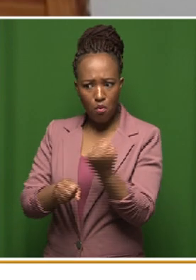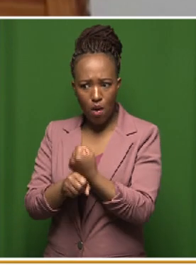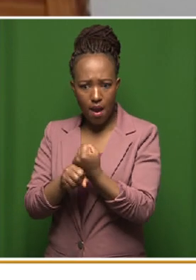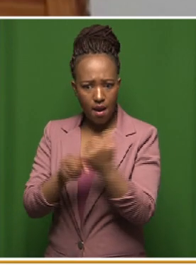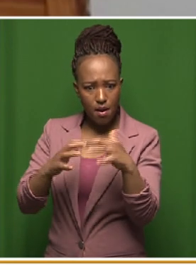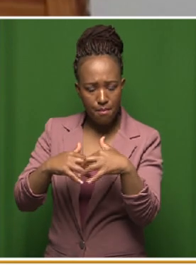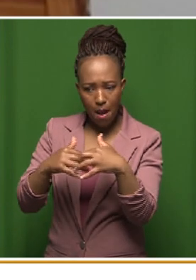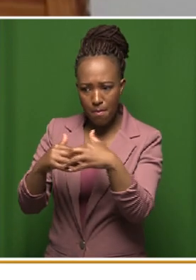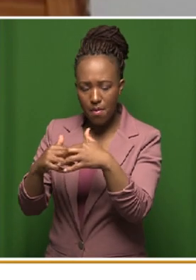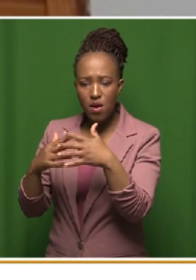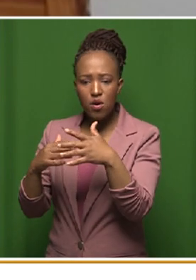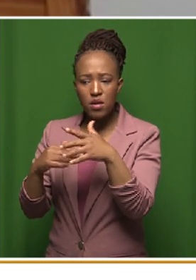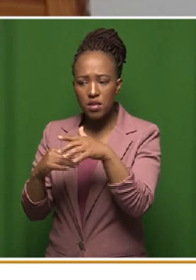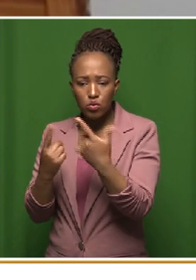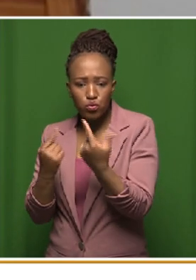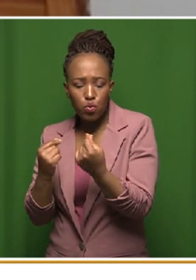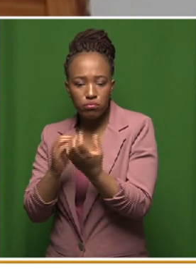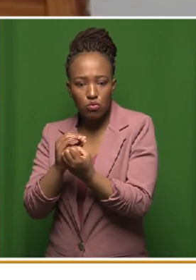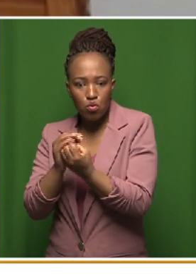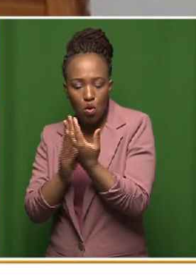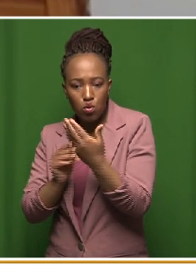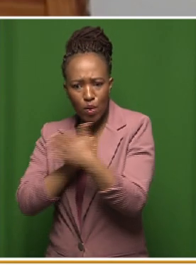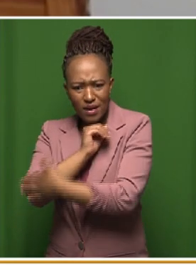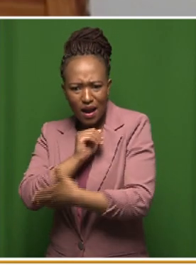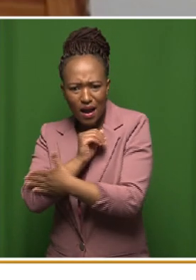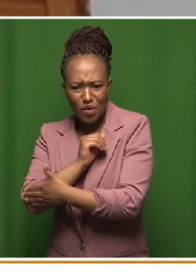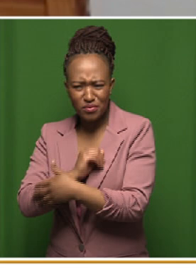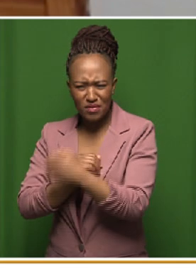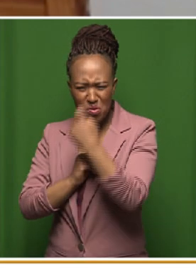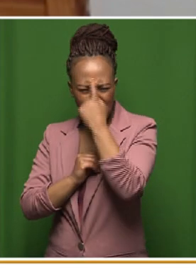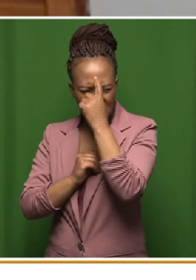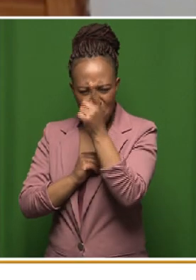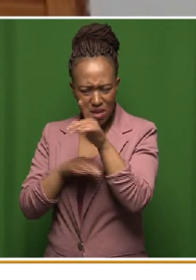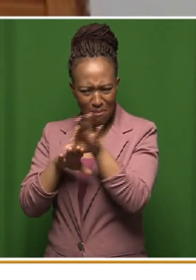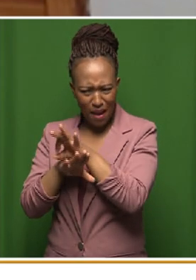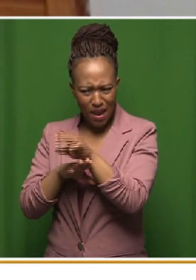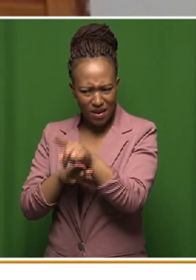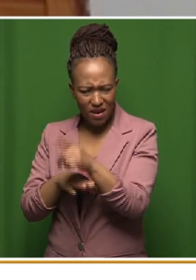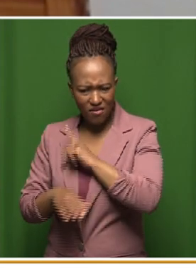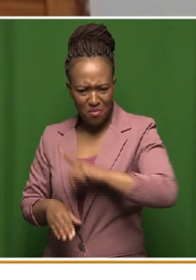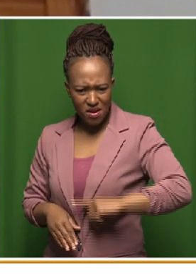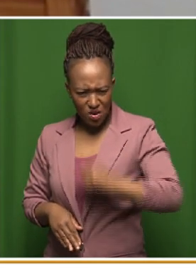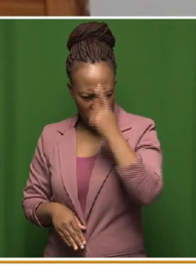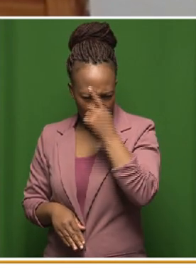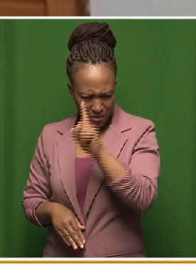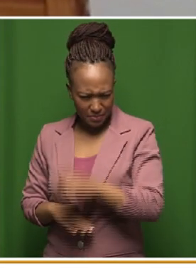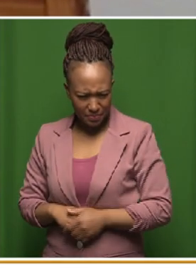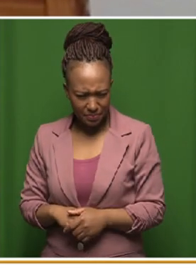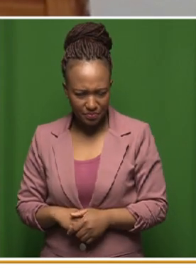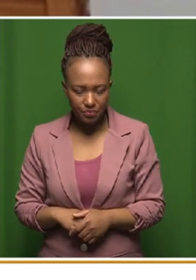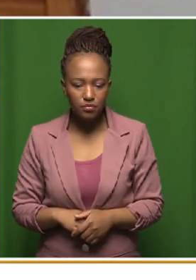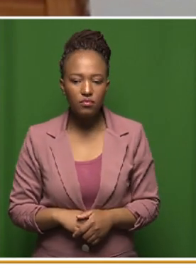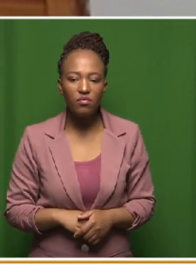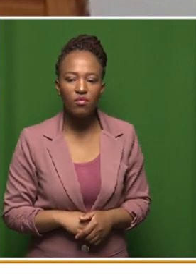employment and create growth within the country. Yeah. What do you think of all of these plans? No, let's be honest. It's